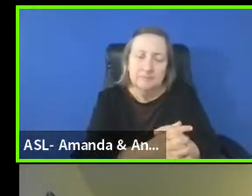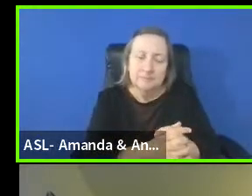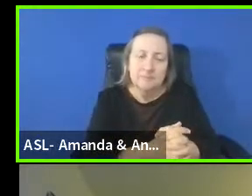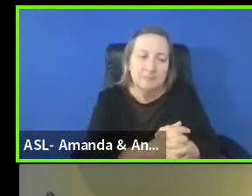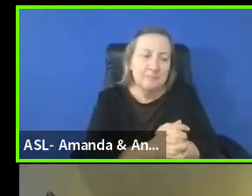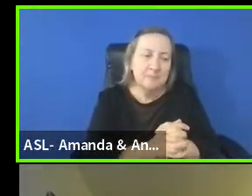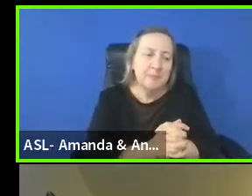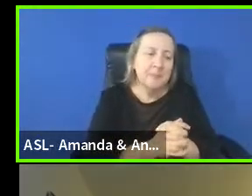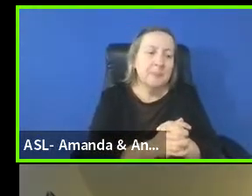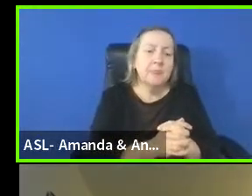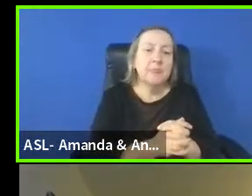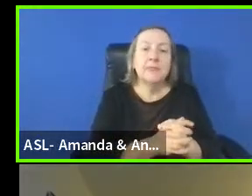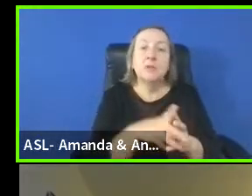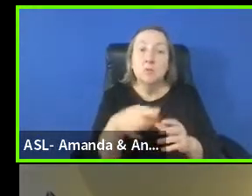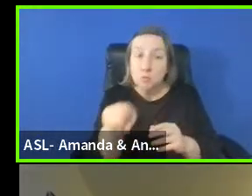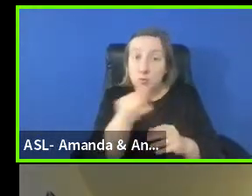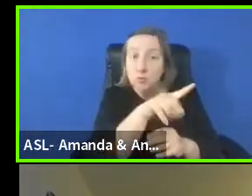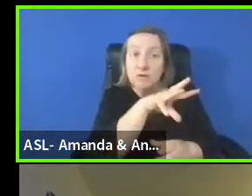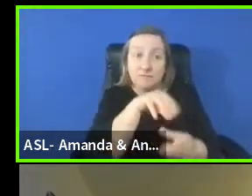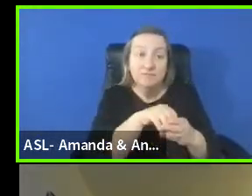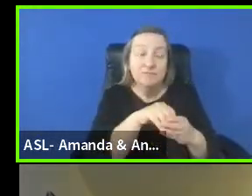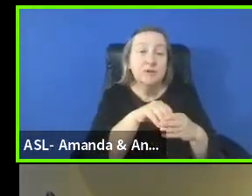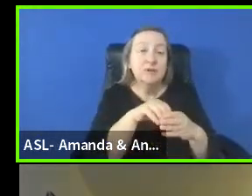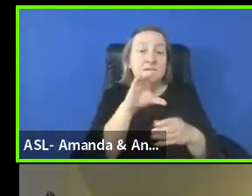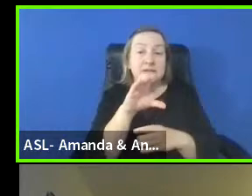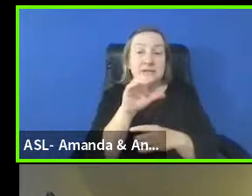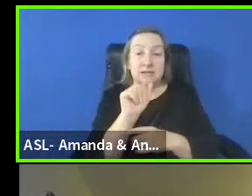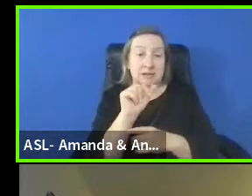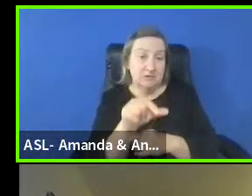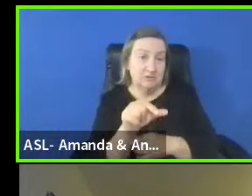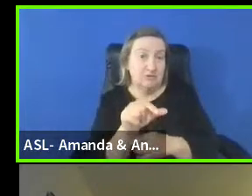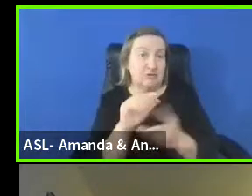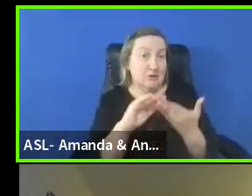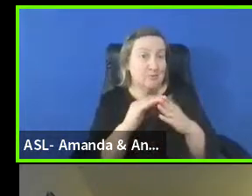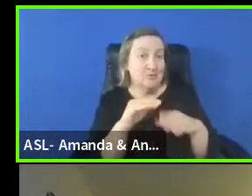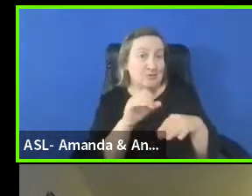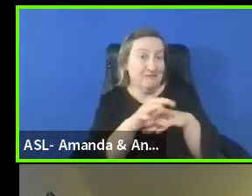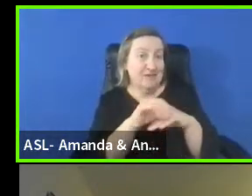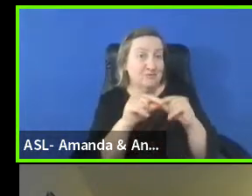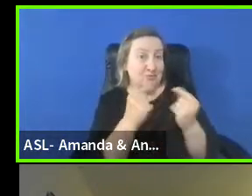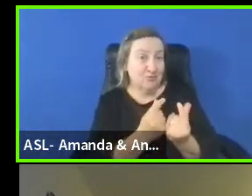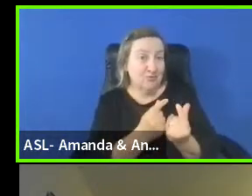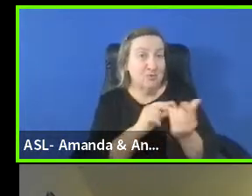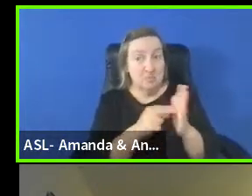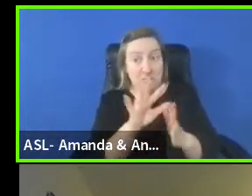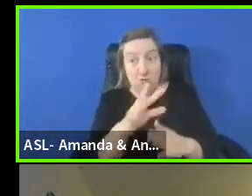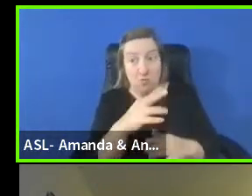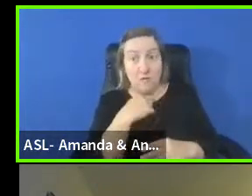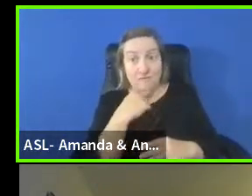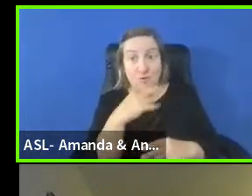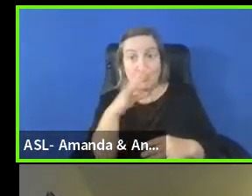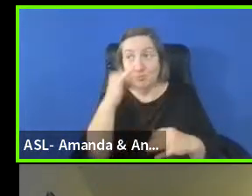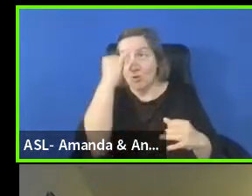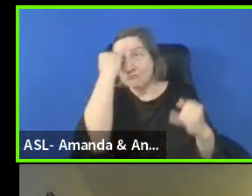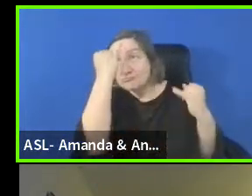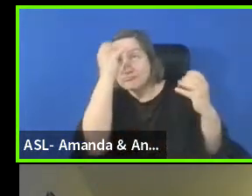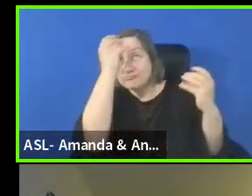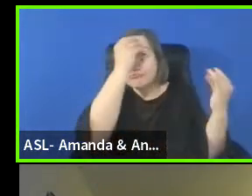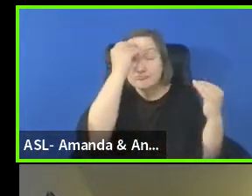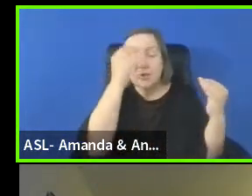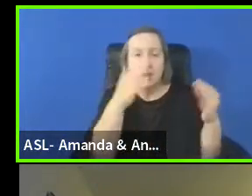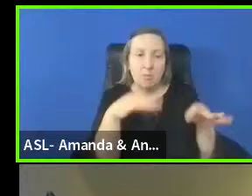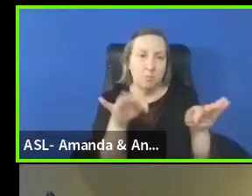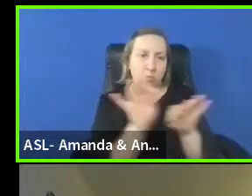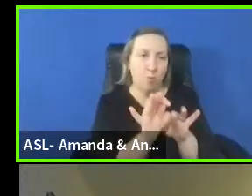With you guys being a part of the community advisory group, your voice is important to be heard.